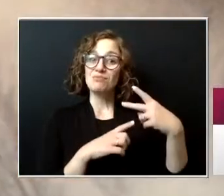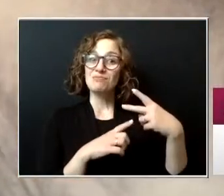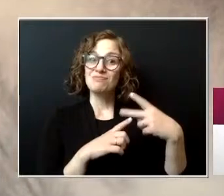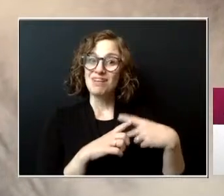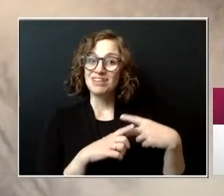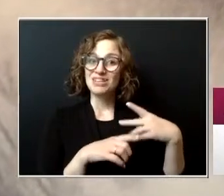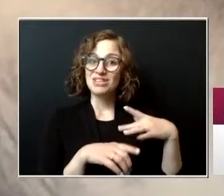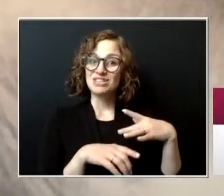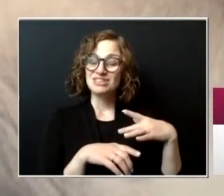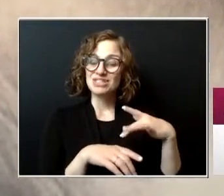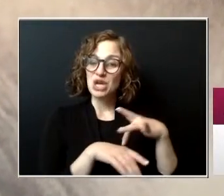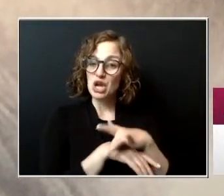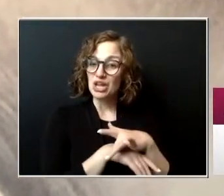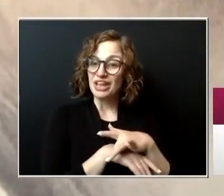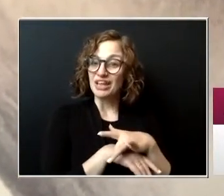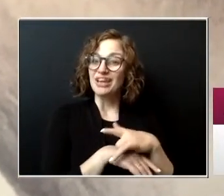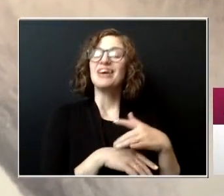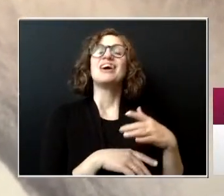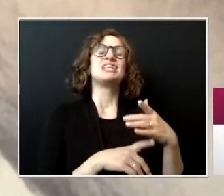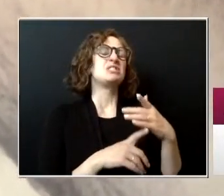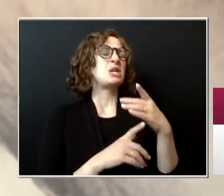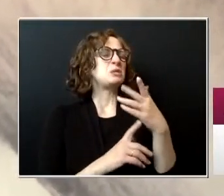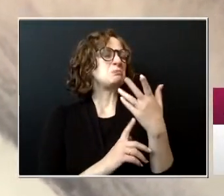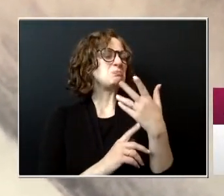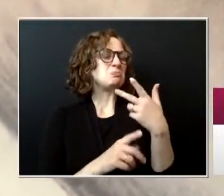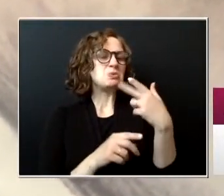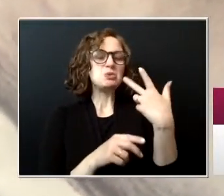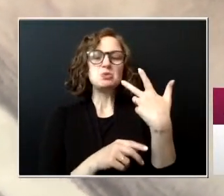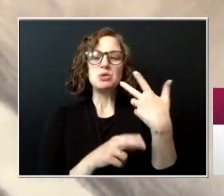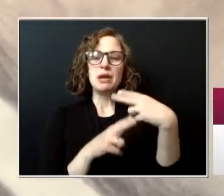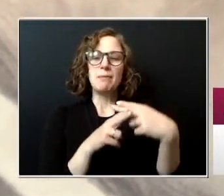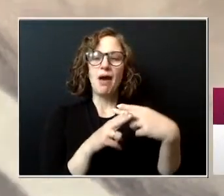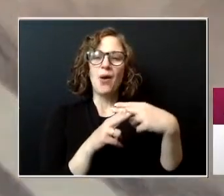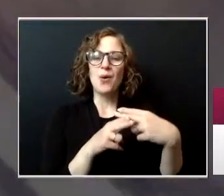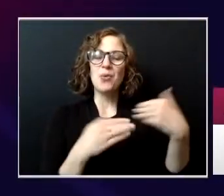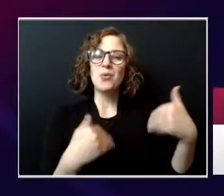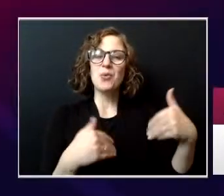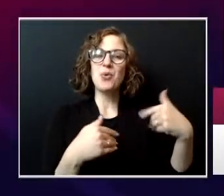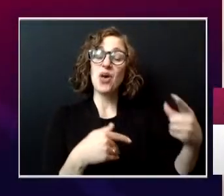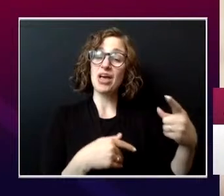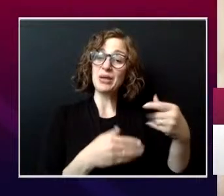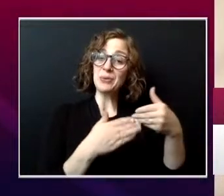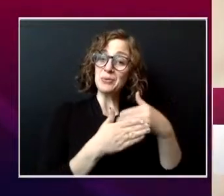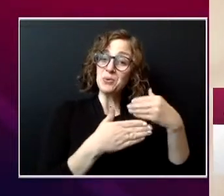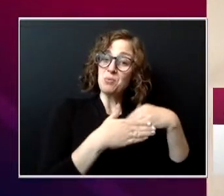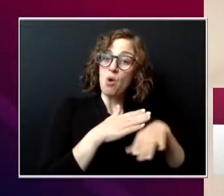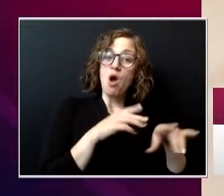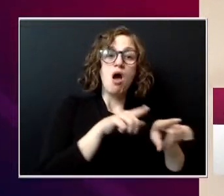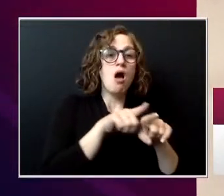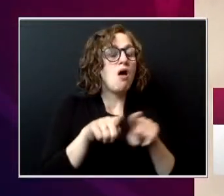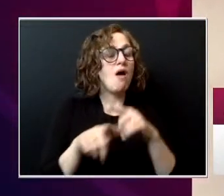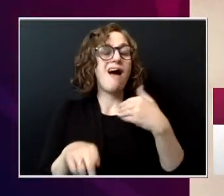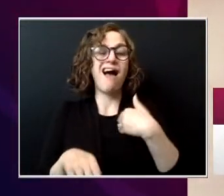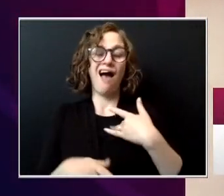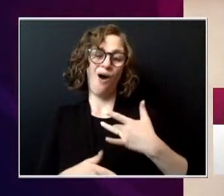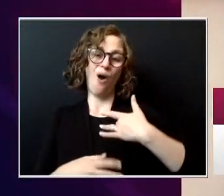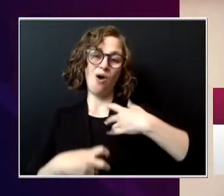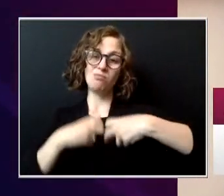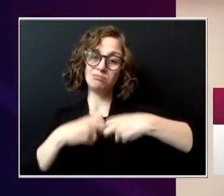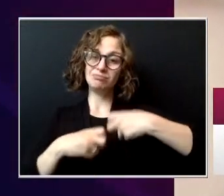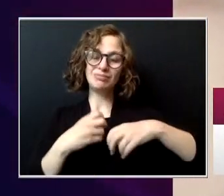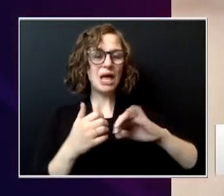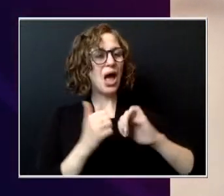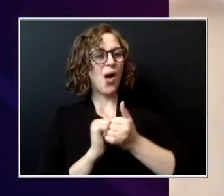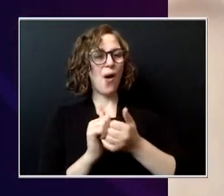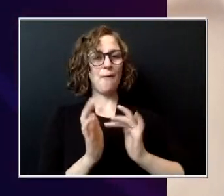Born months early at just 3 pounds, this newborn also had a heart condition. How our medical team treats the tiniest